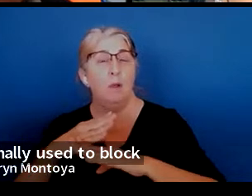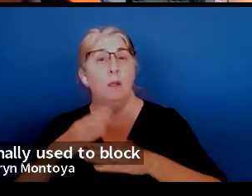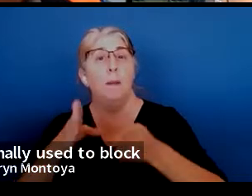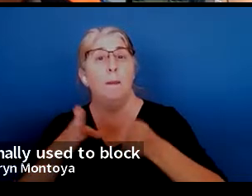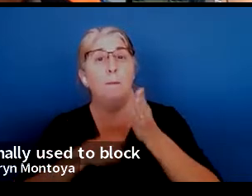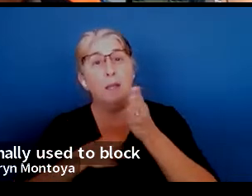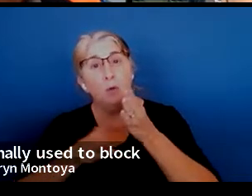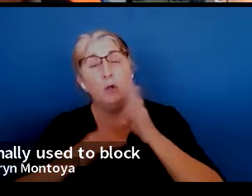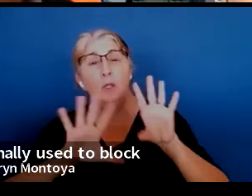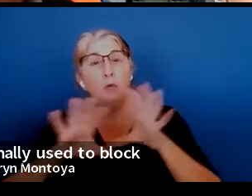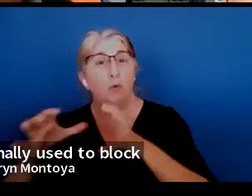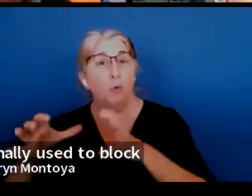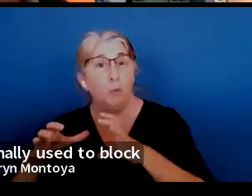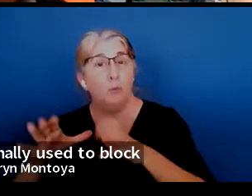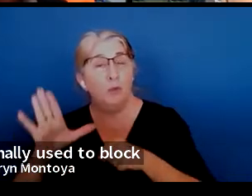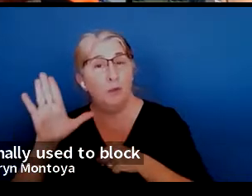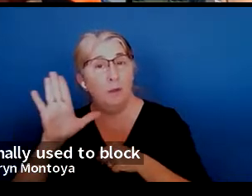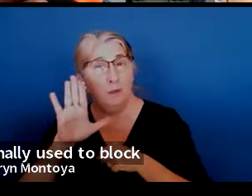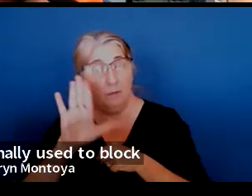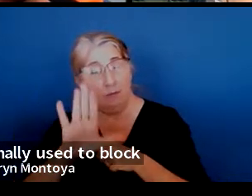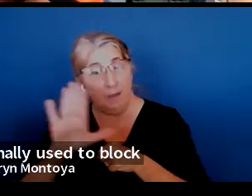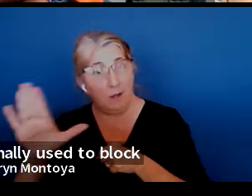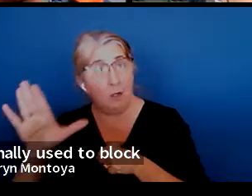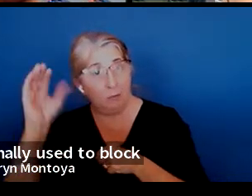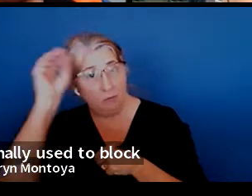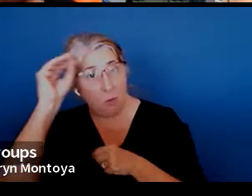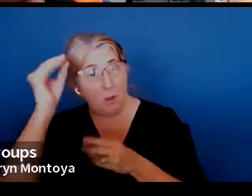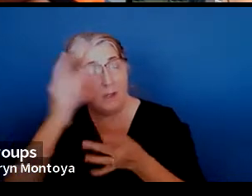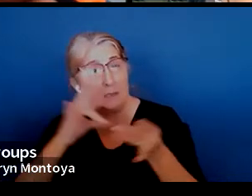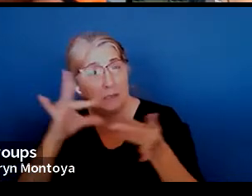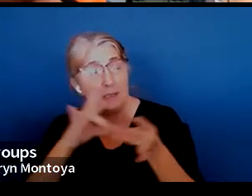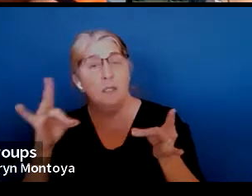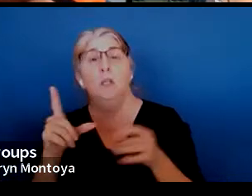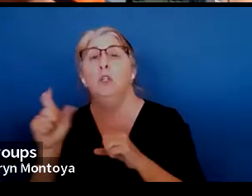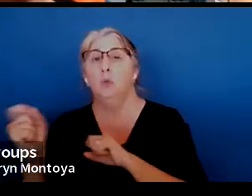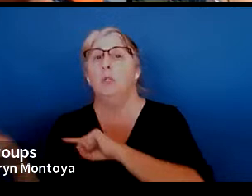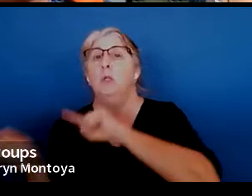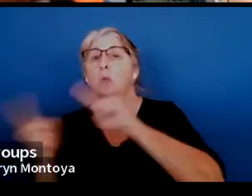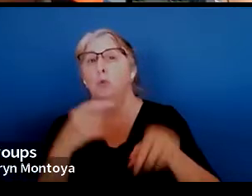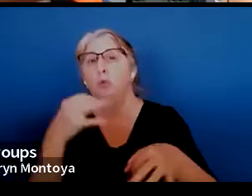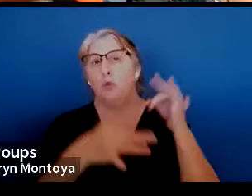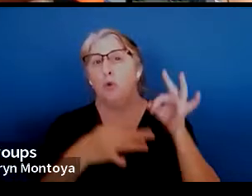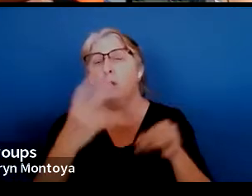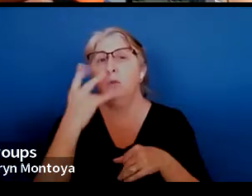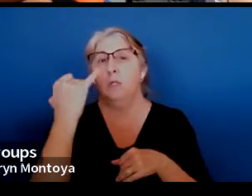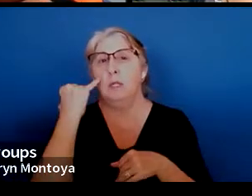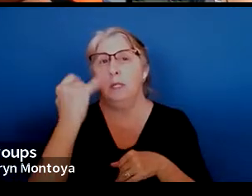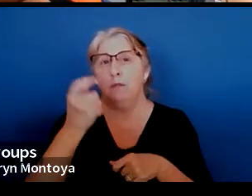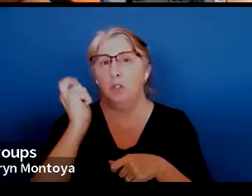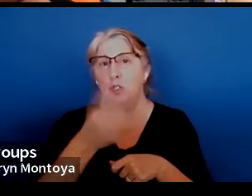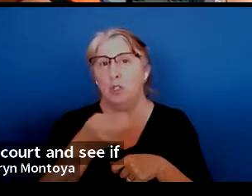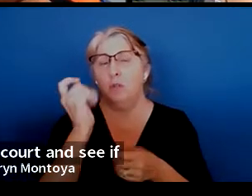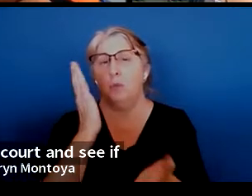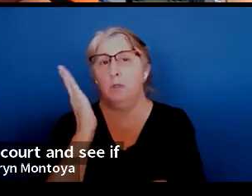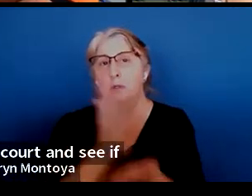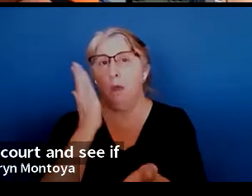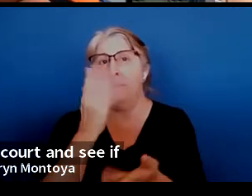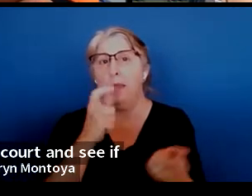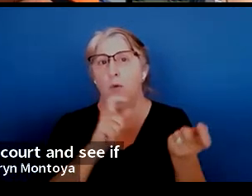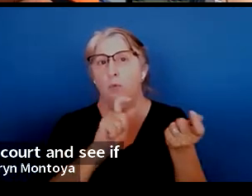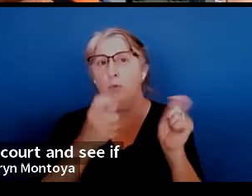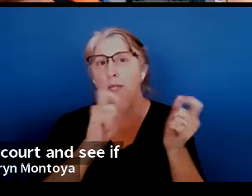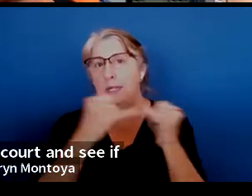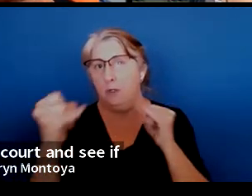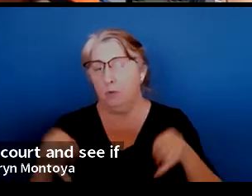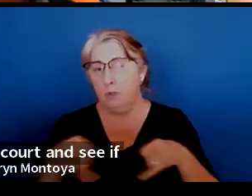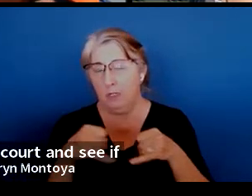voice, then you can go to court and see if a judge will stop the redistricting. That's the only